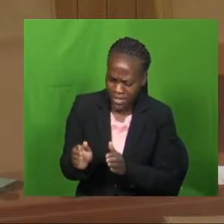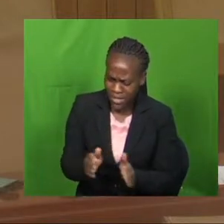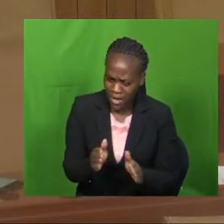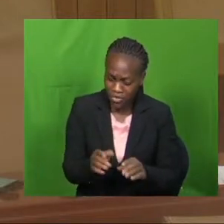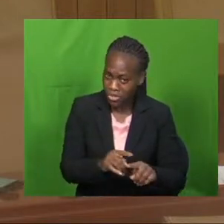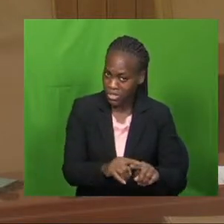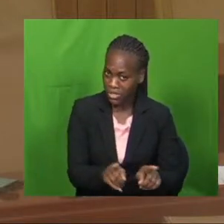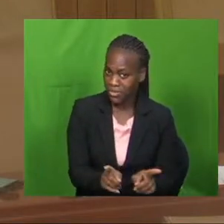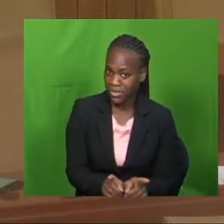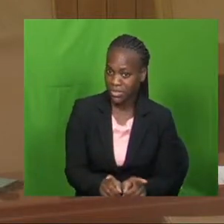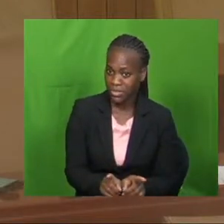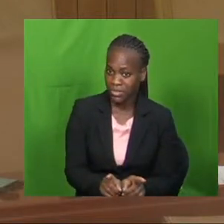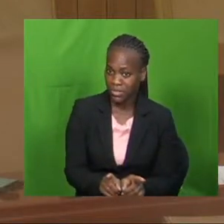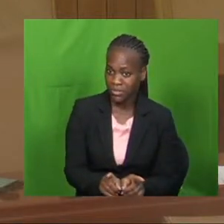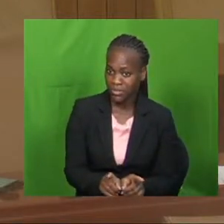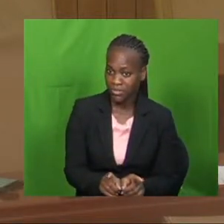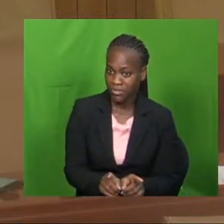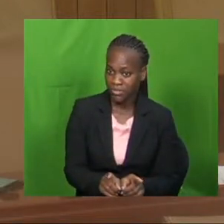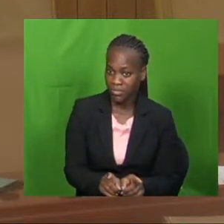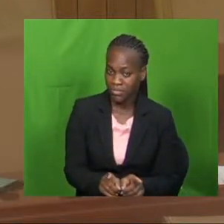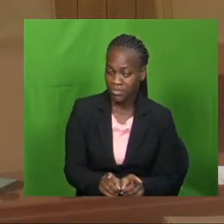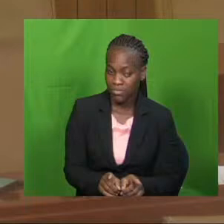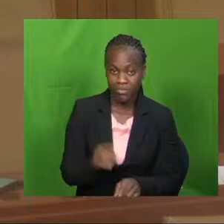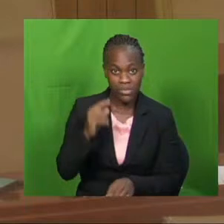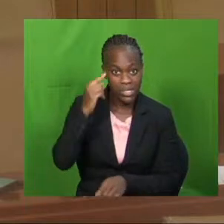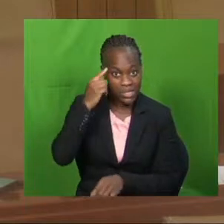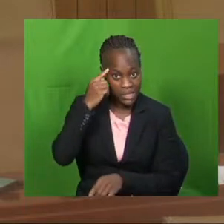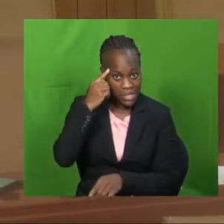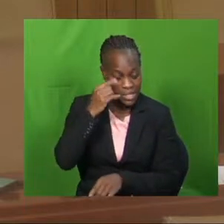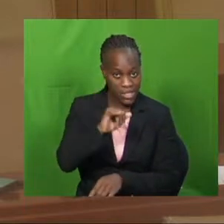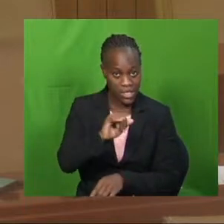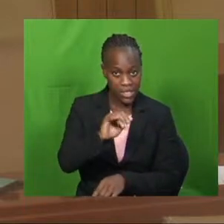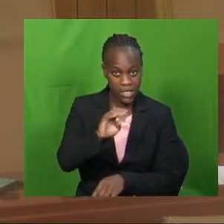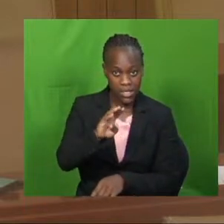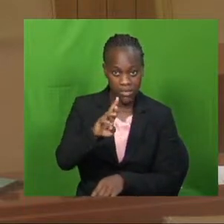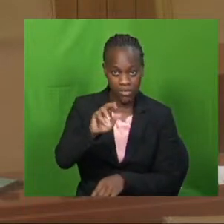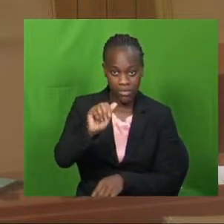So Ibrahim appears to me to be the surname.